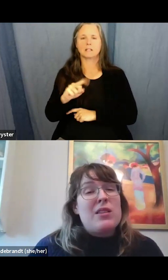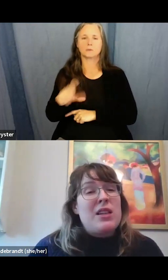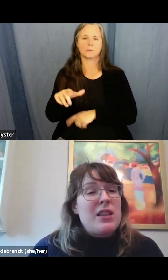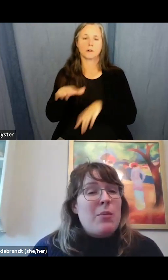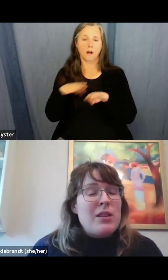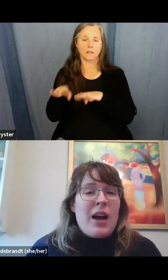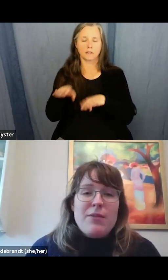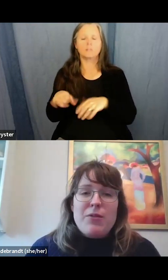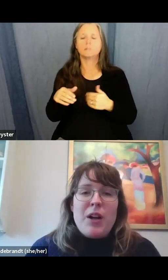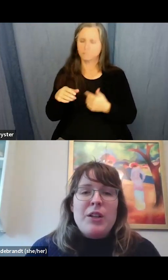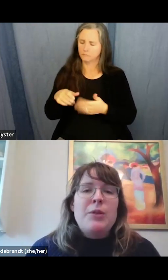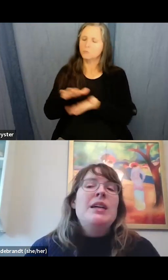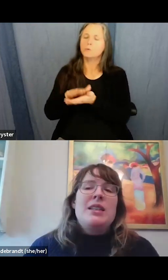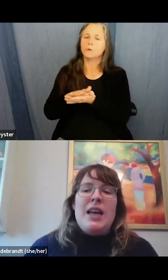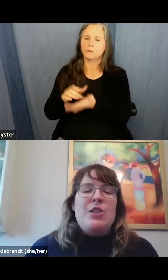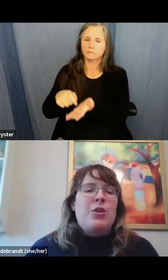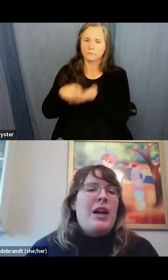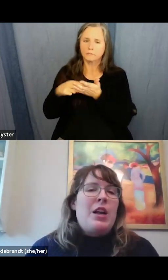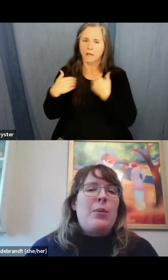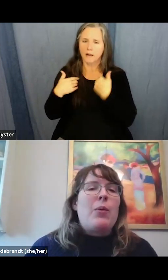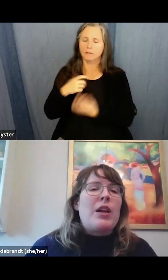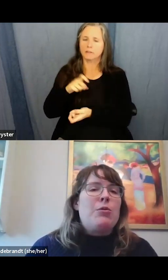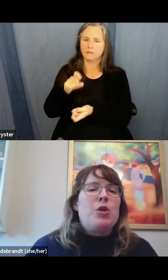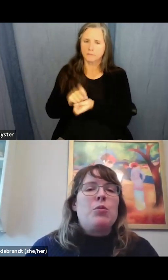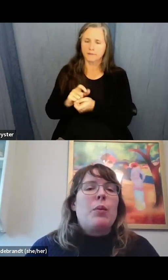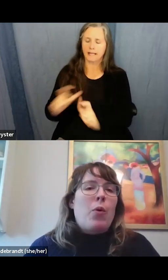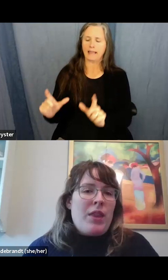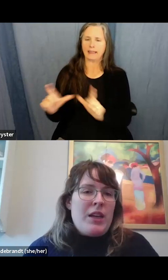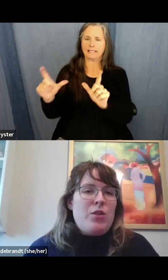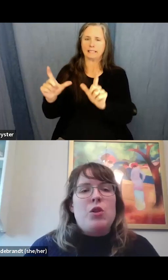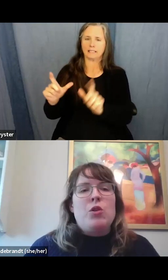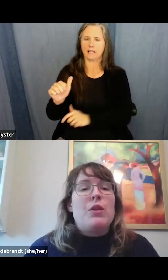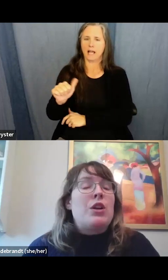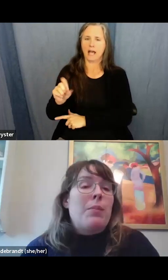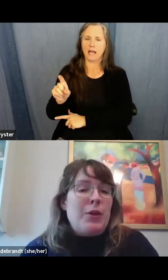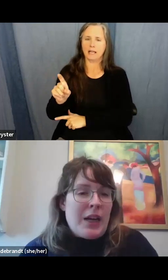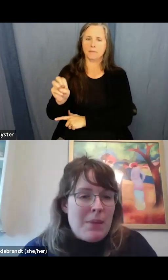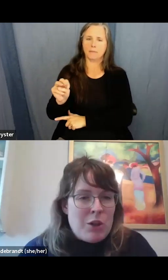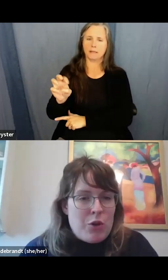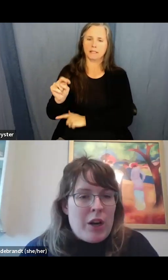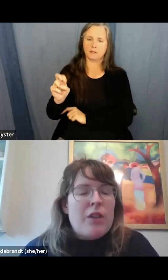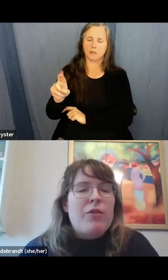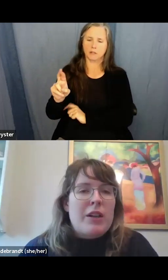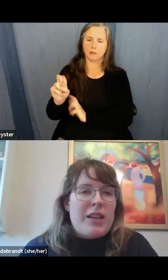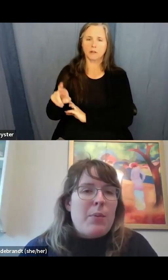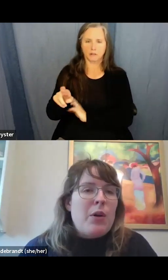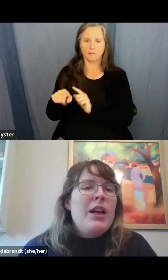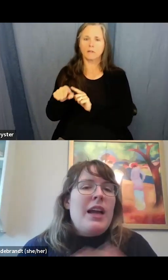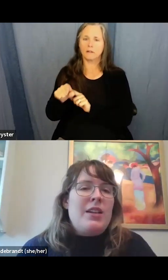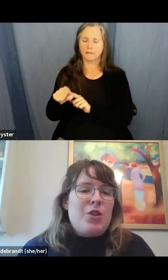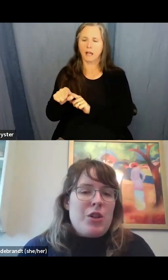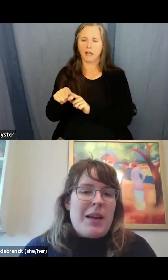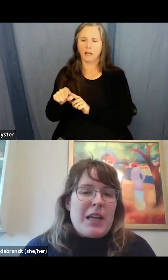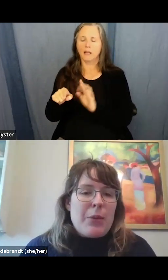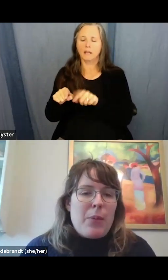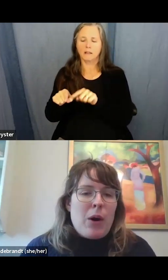specific policies they want staff to follow to integrate, we want you to report this to your building administrator, for example,